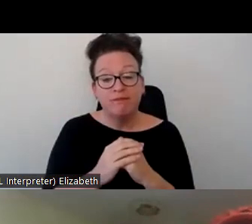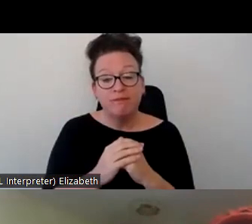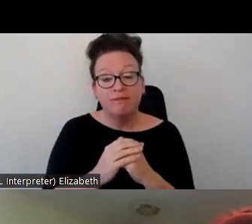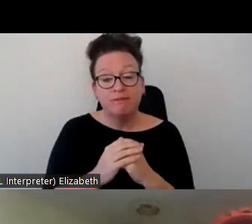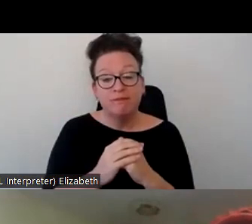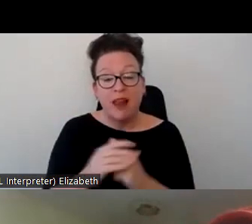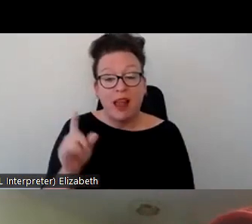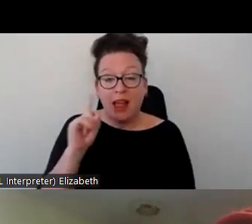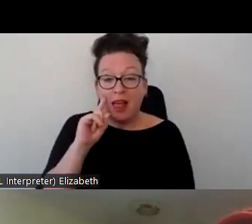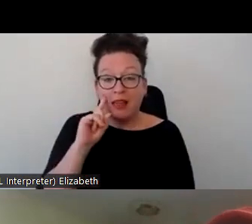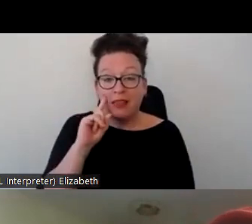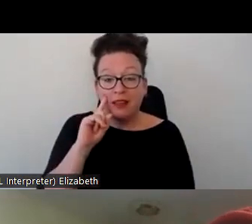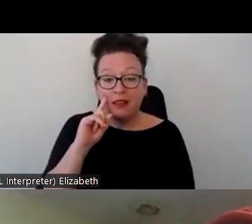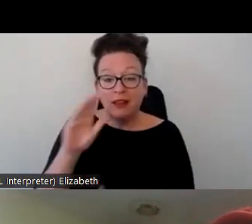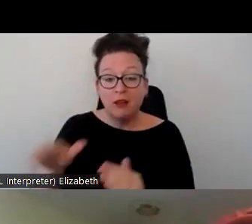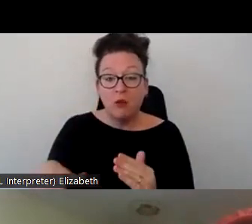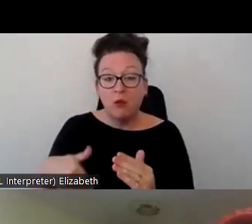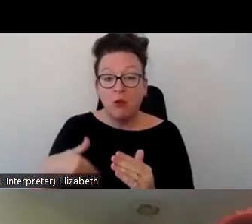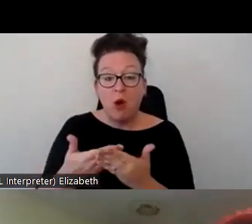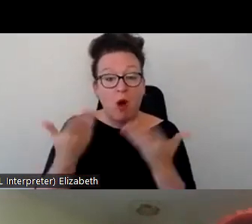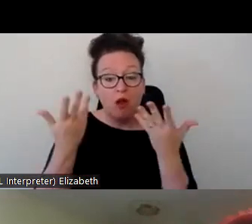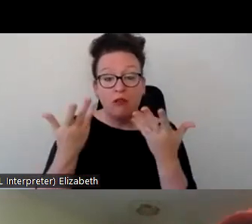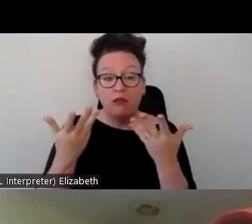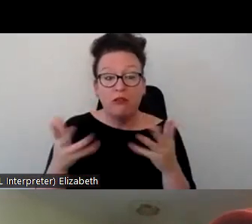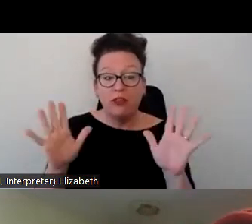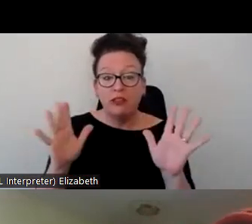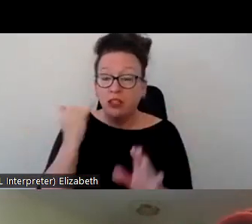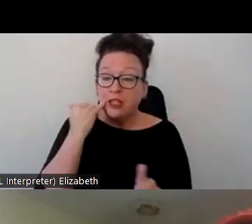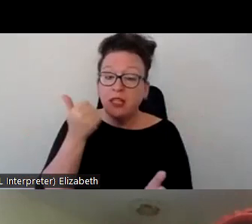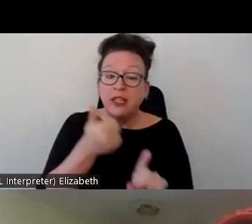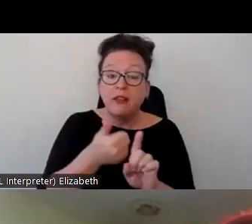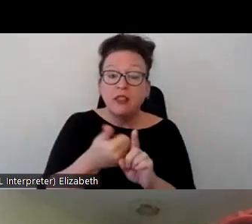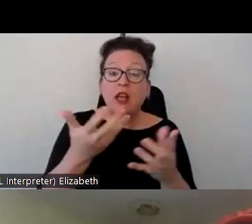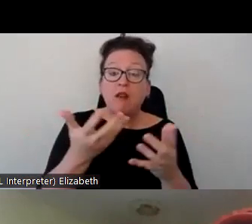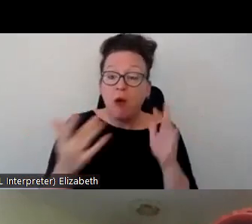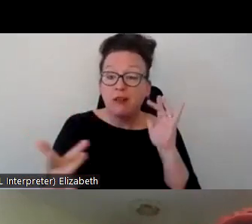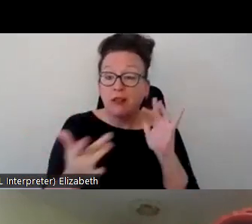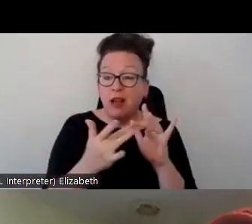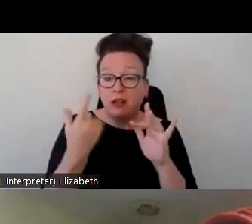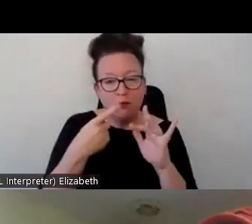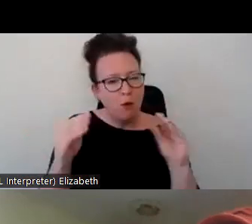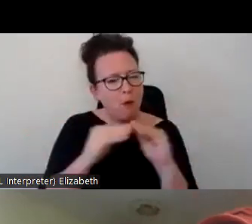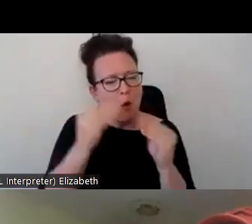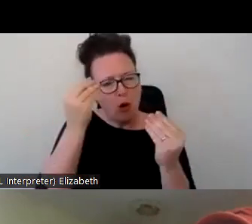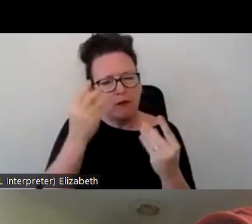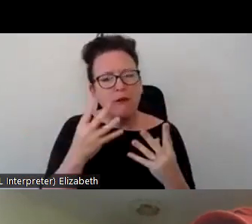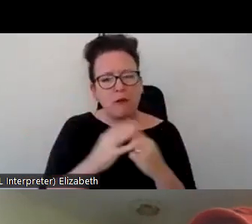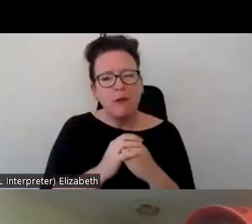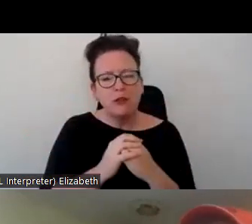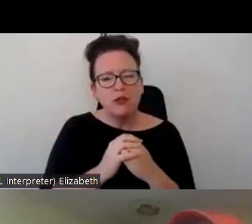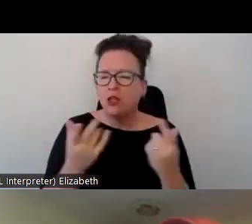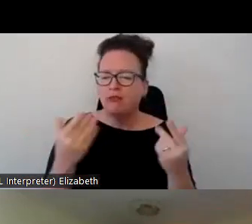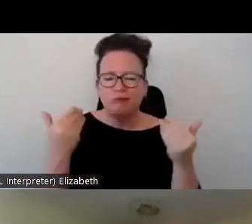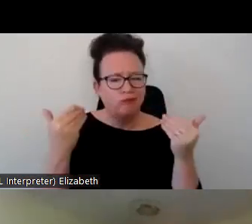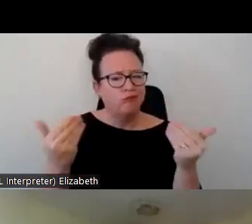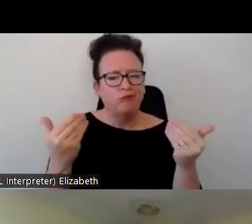I think we are good to go. If you would like to reach out for further information, feel free